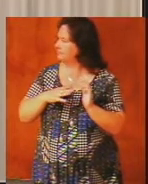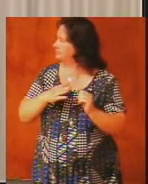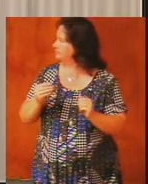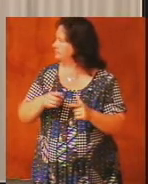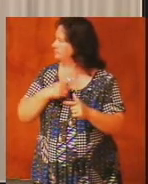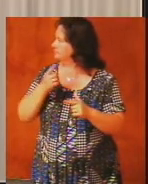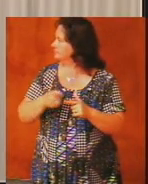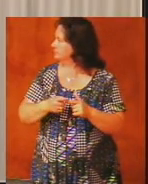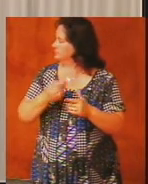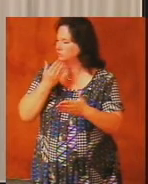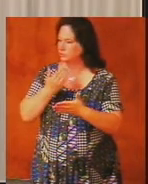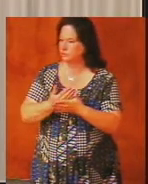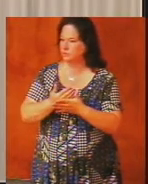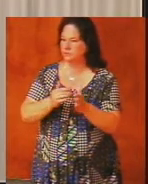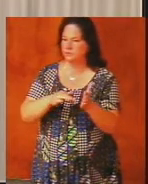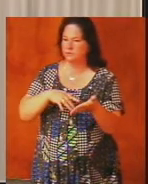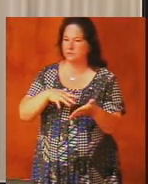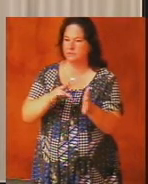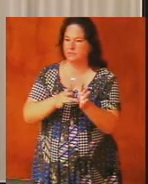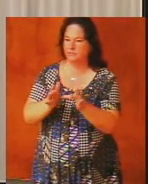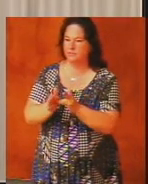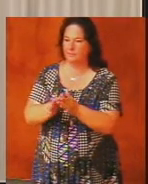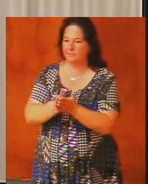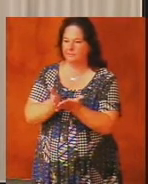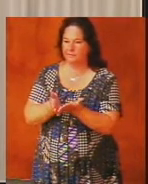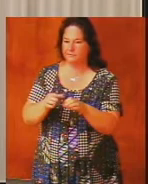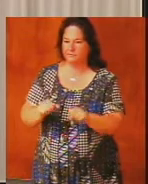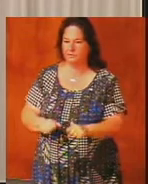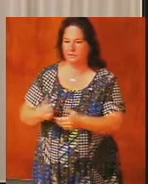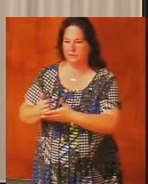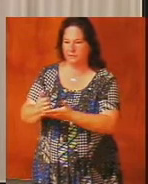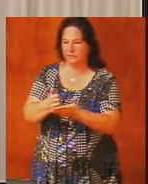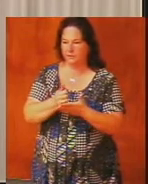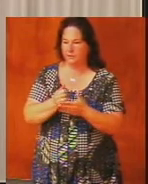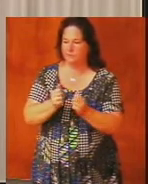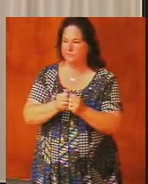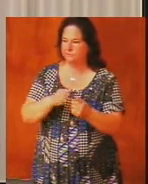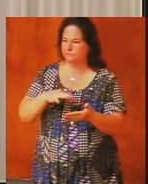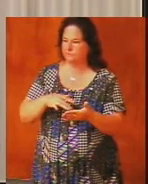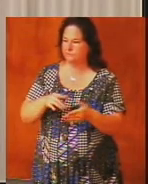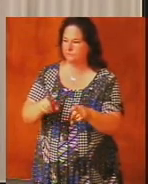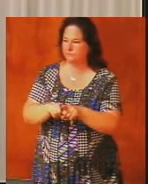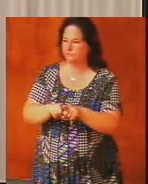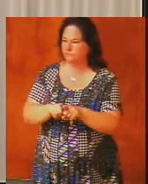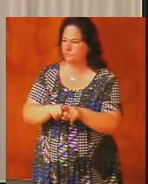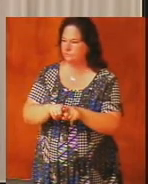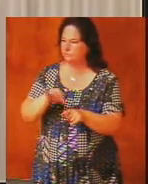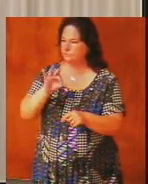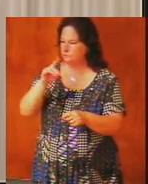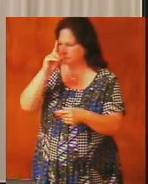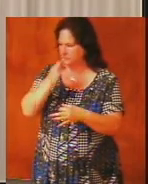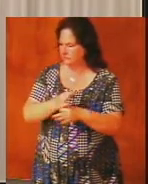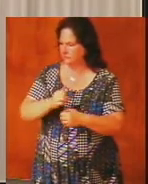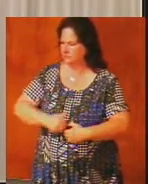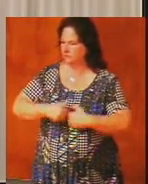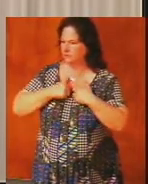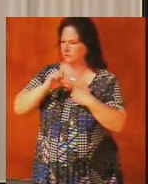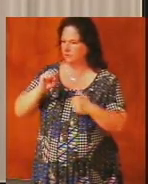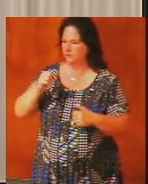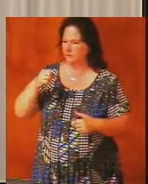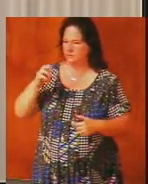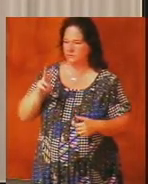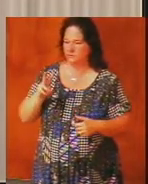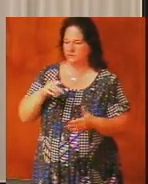And then good study Bibles can help you in your study, like the Faith Life Study Bible, the ESV Study